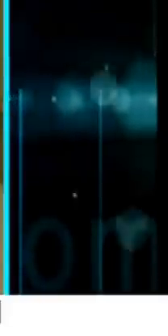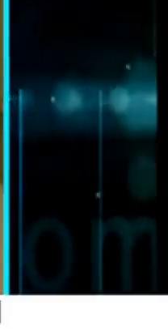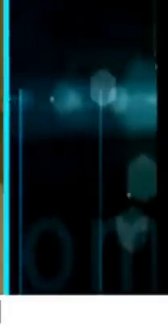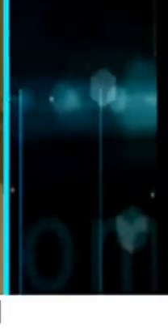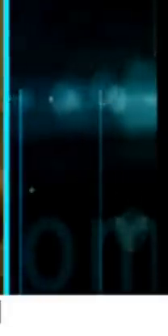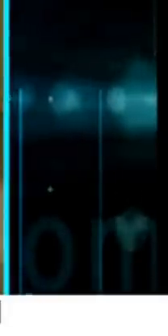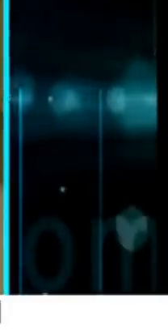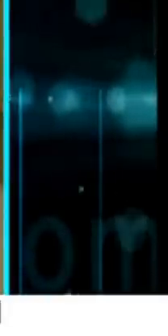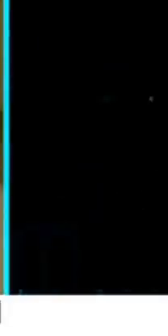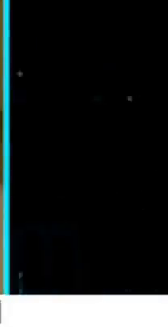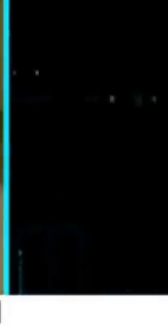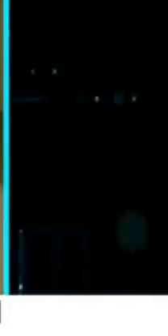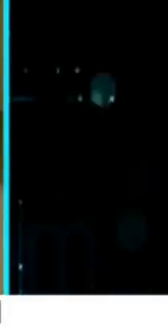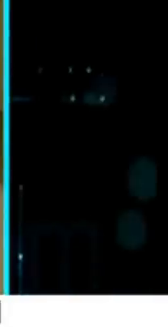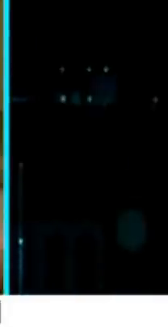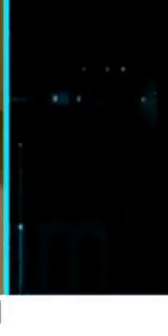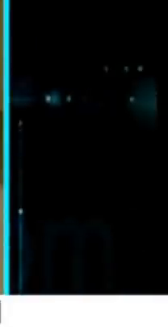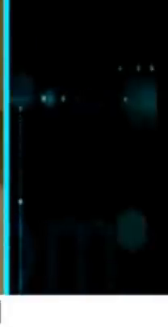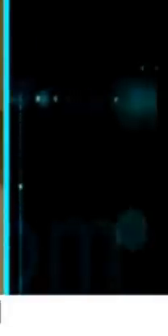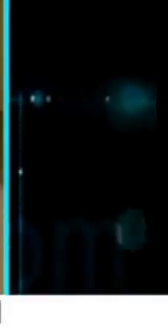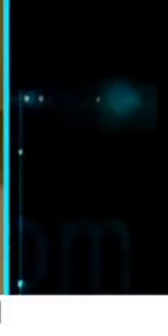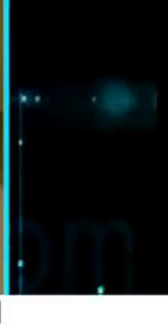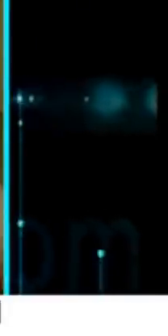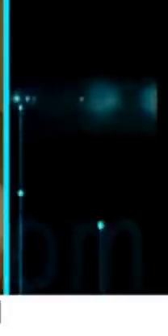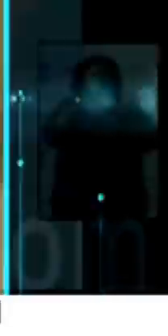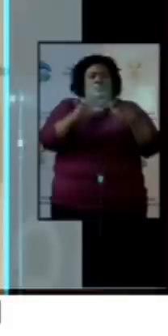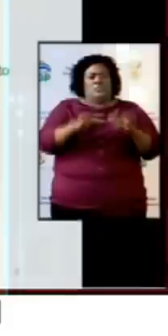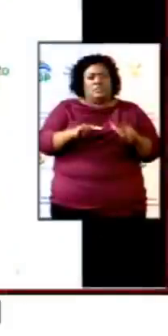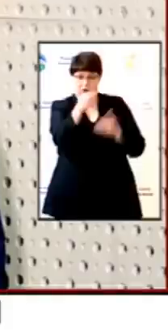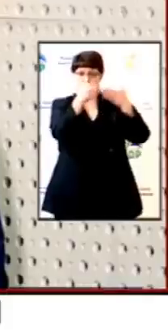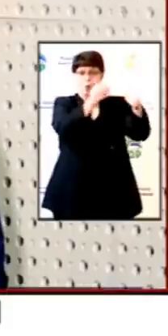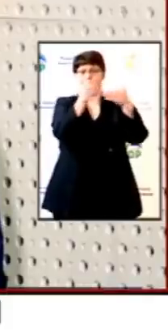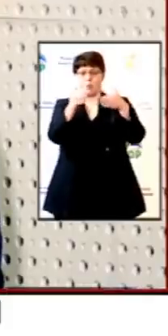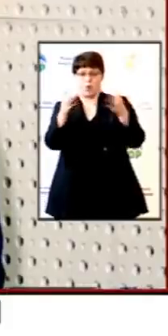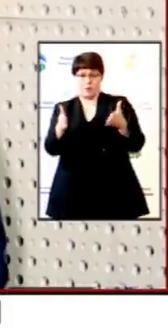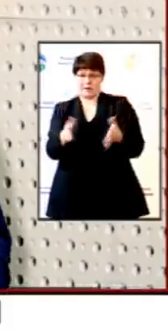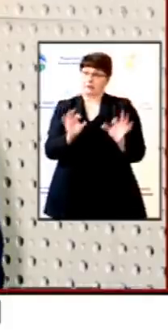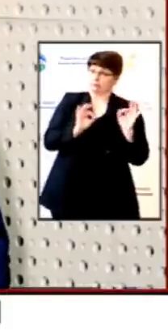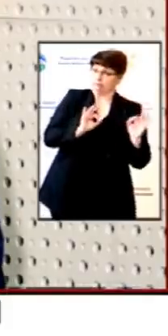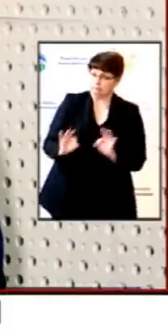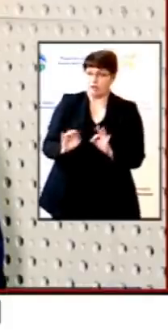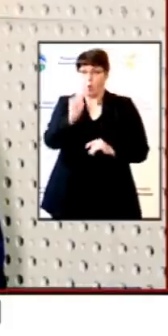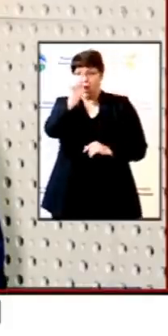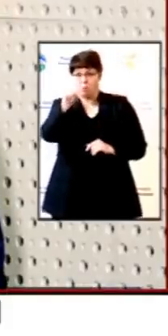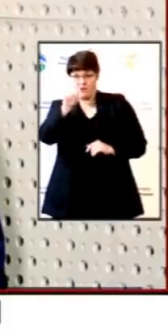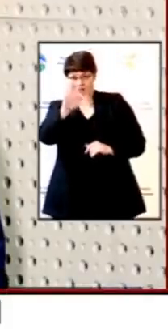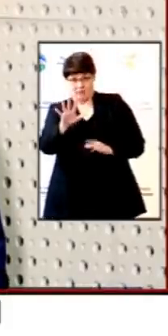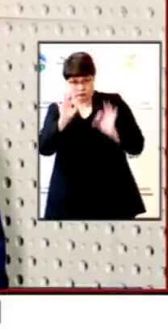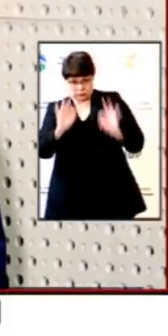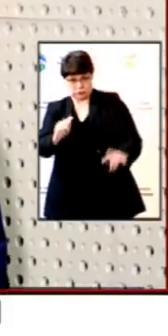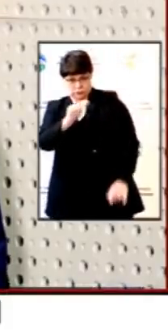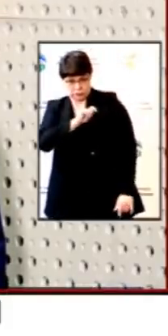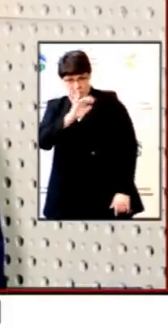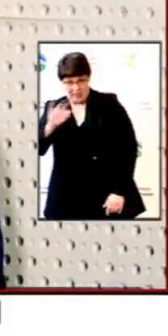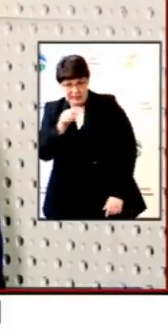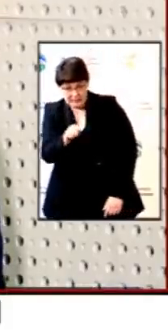been wanting to have or to be invited to at your house. I still have to remain indoors. I still can't jog. I still can't exercise. I